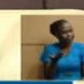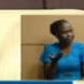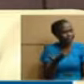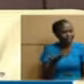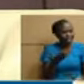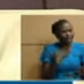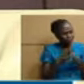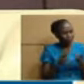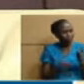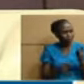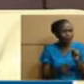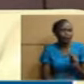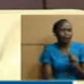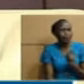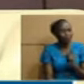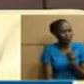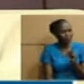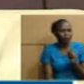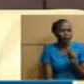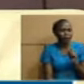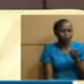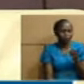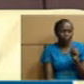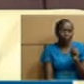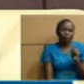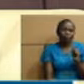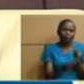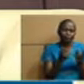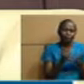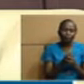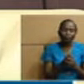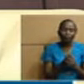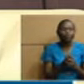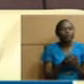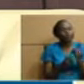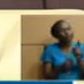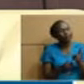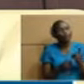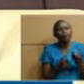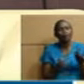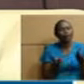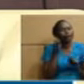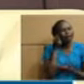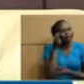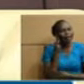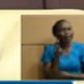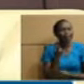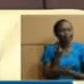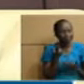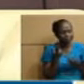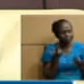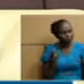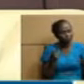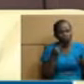I want to start with you, Mr. Mujuni. Yes, please. What is that understanding of social